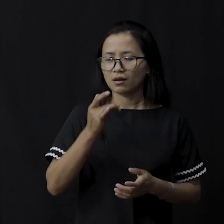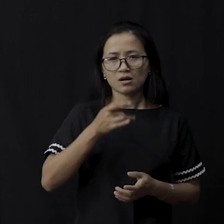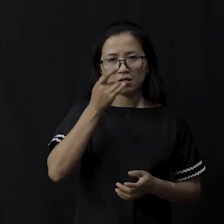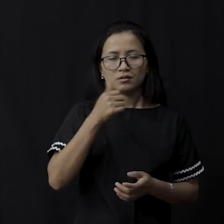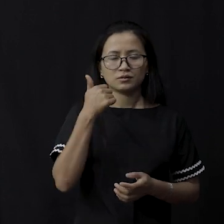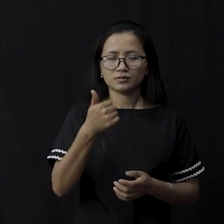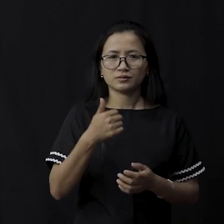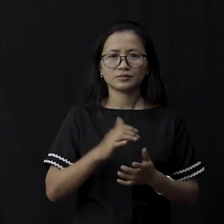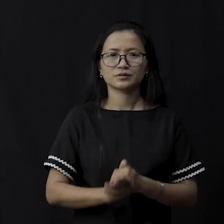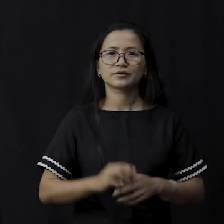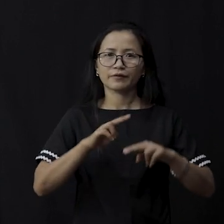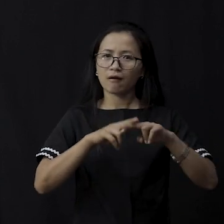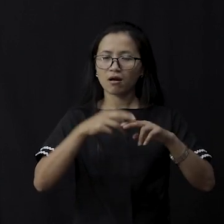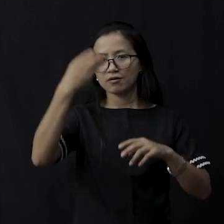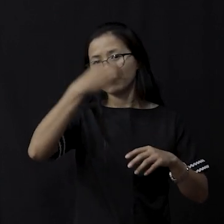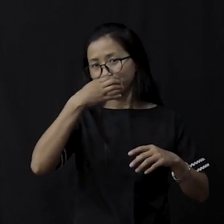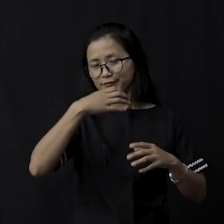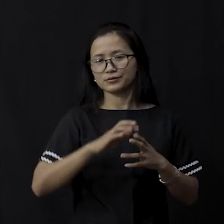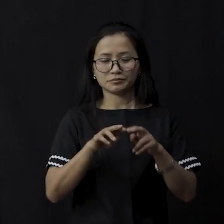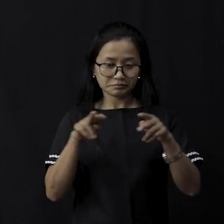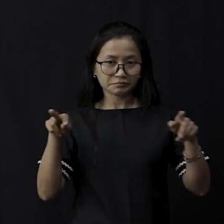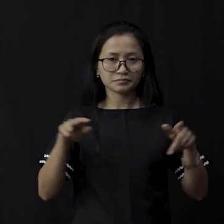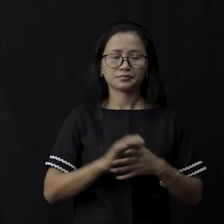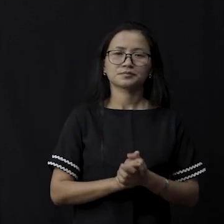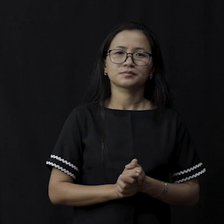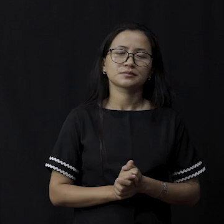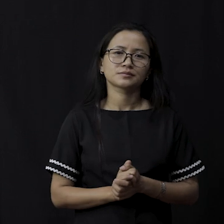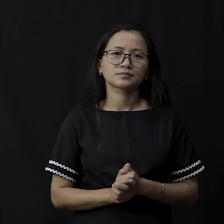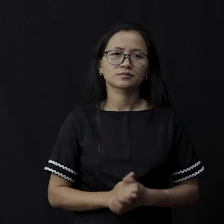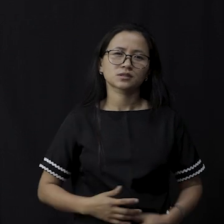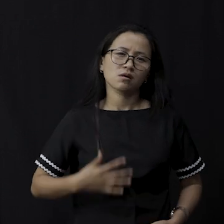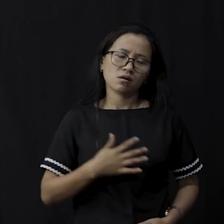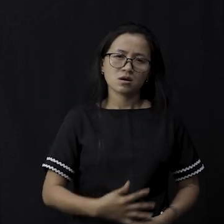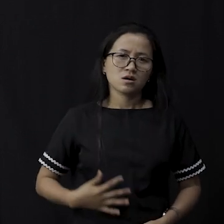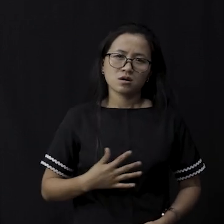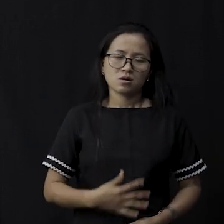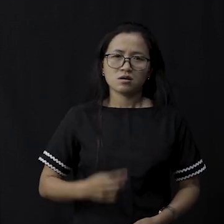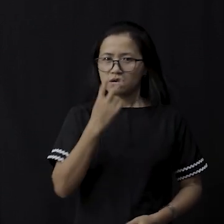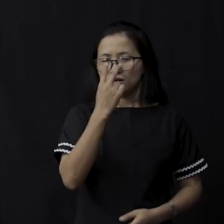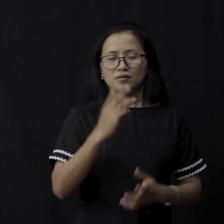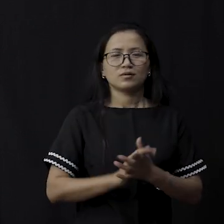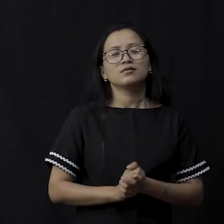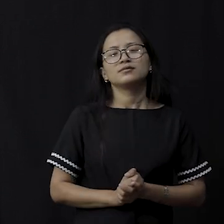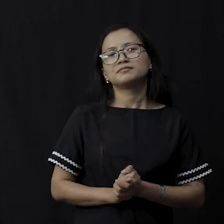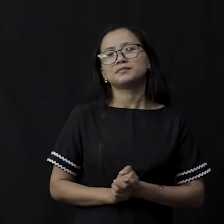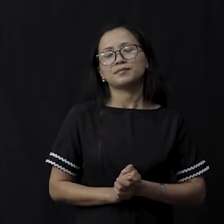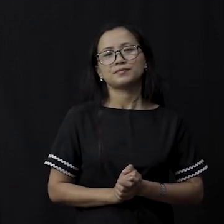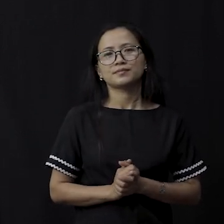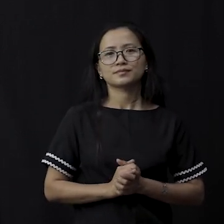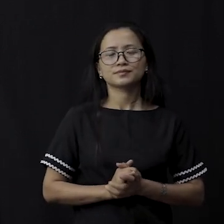tasty fruits. See, it's so yummy. I'm getting hungry already, looking at all this.